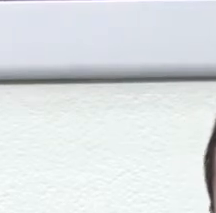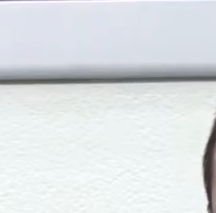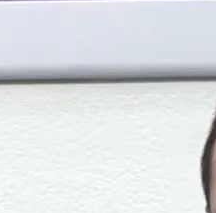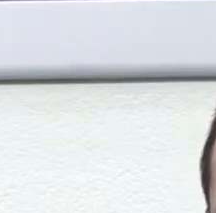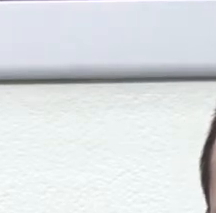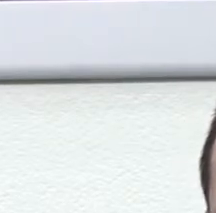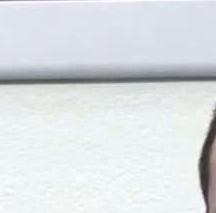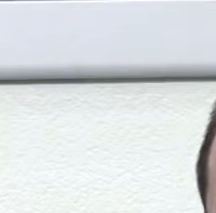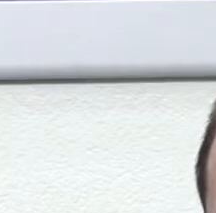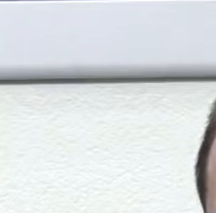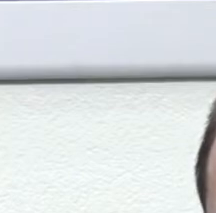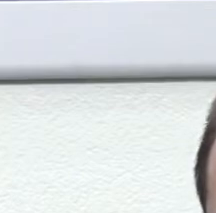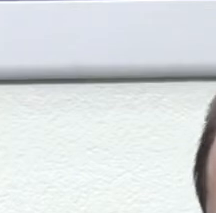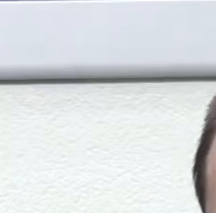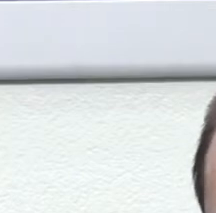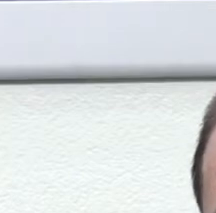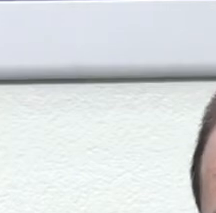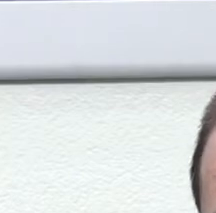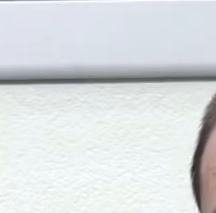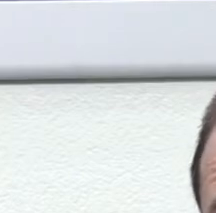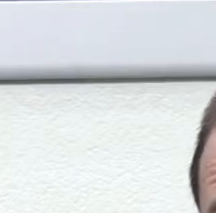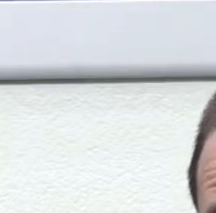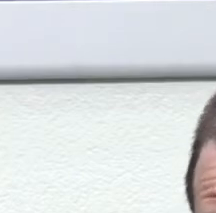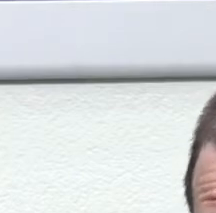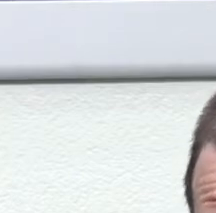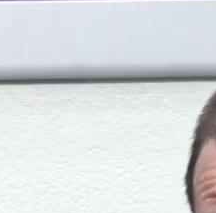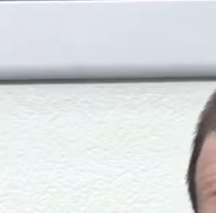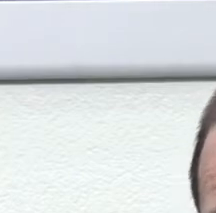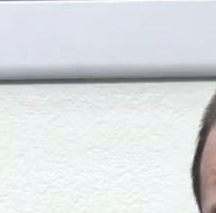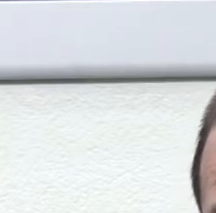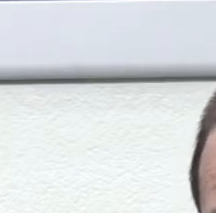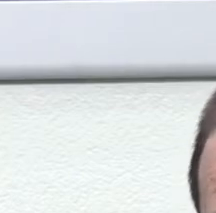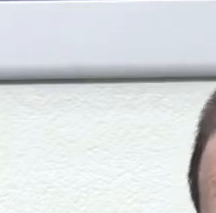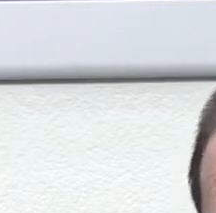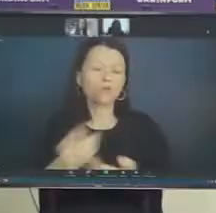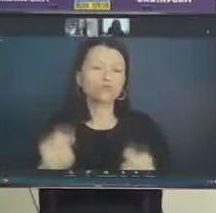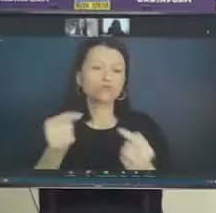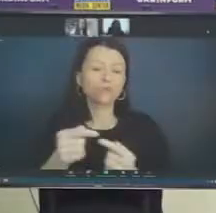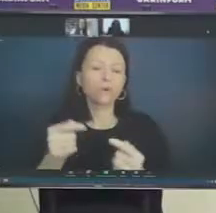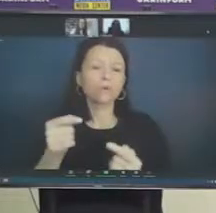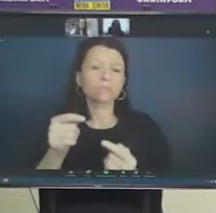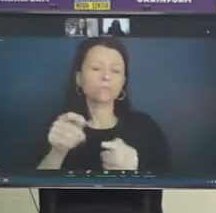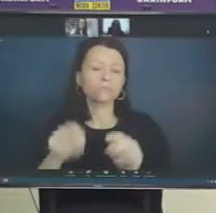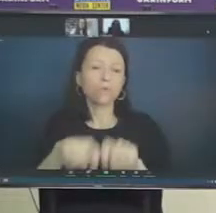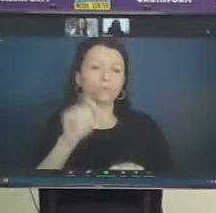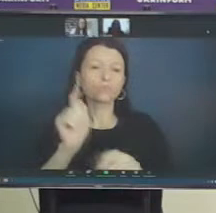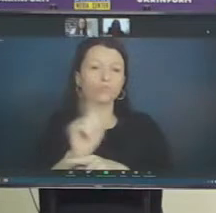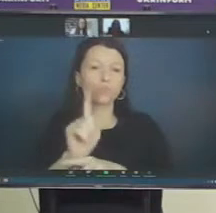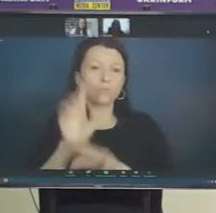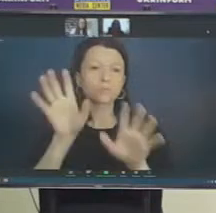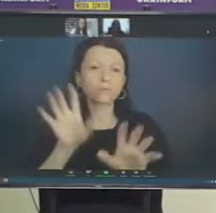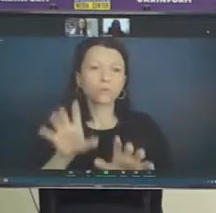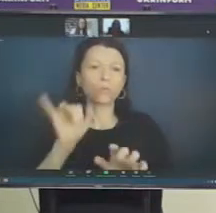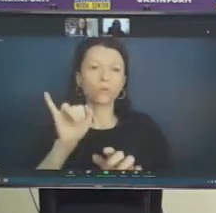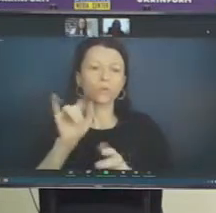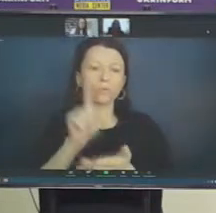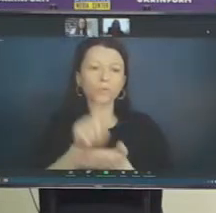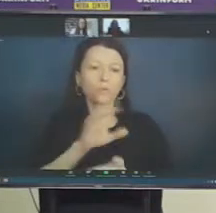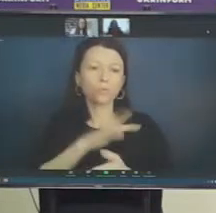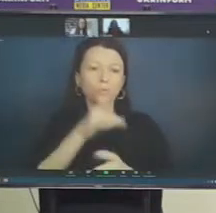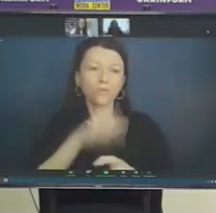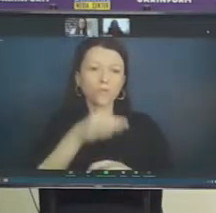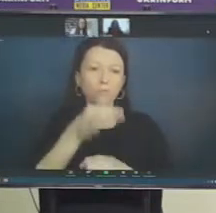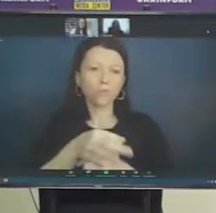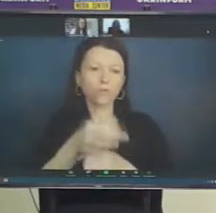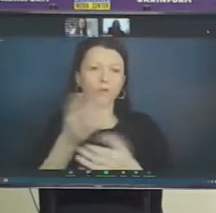scheme, when people with disabilities are viewed as people who has been become dysfunctional. This